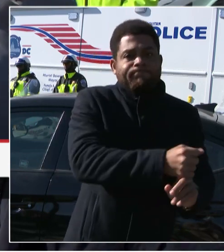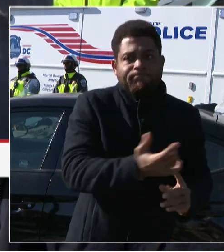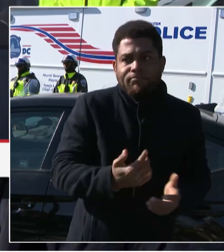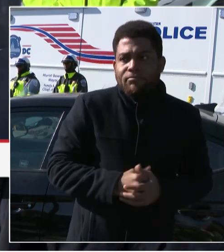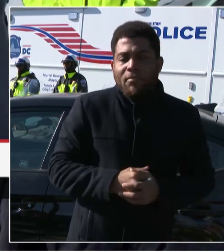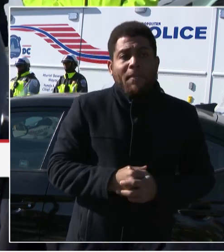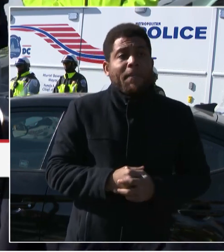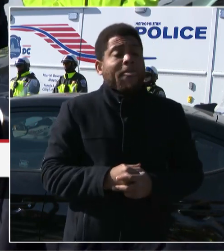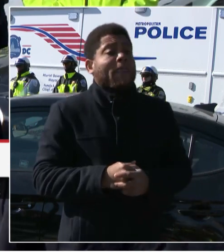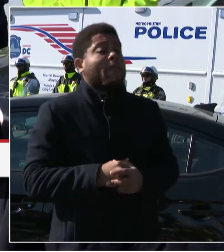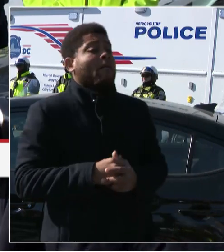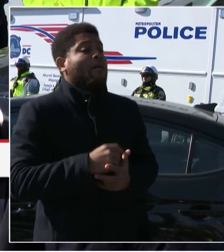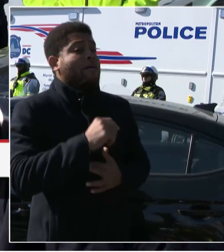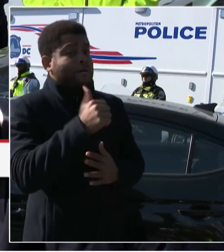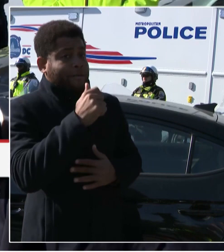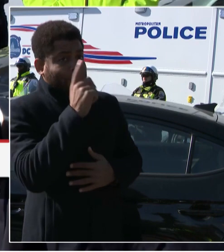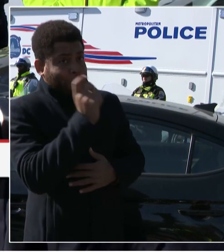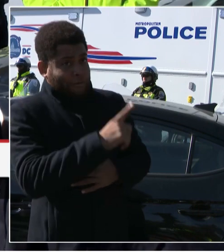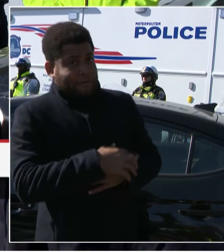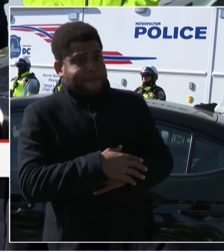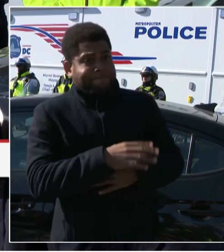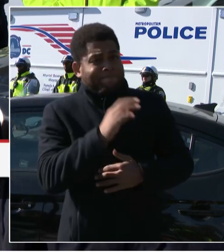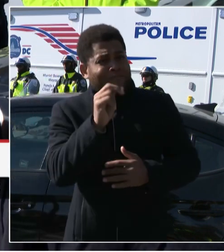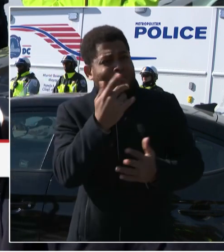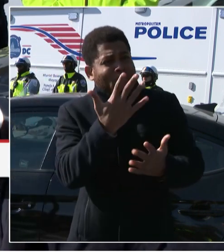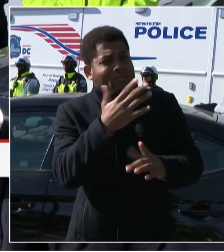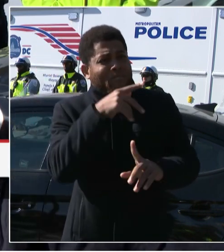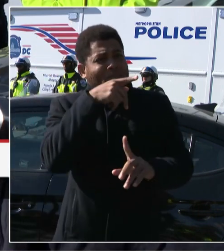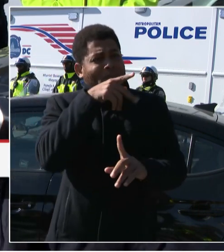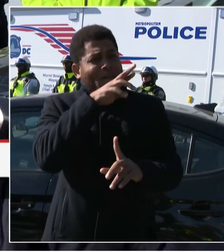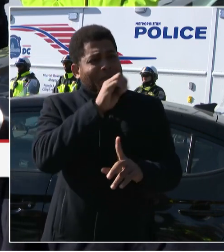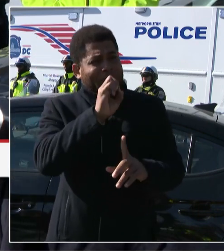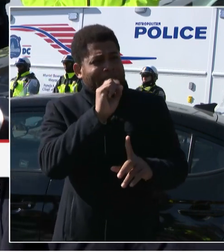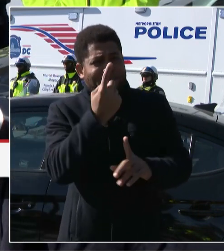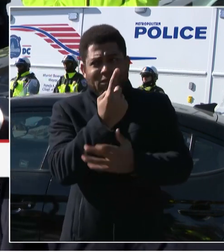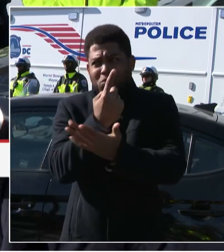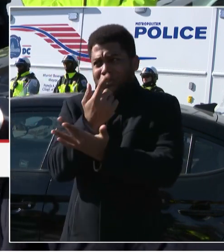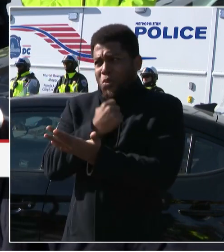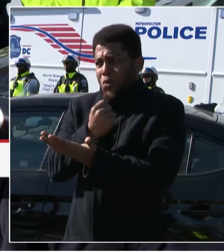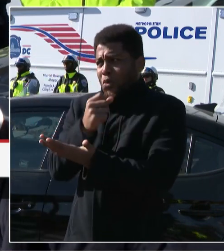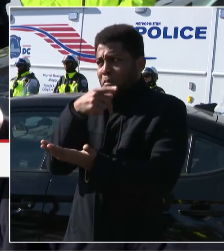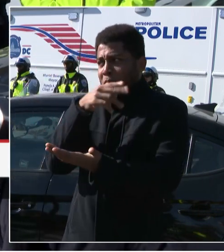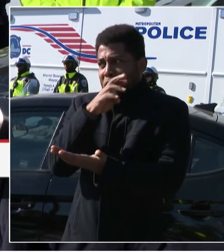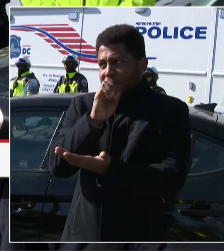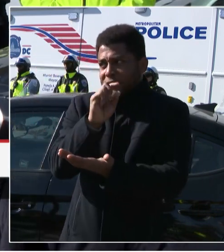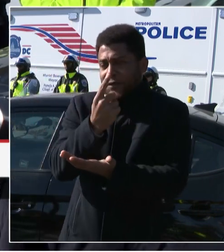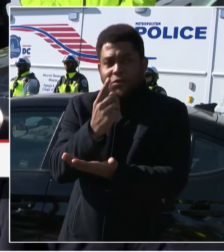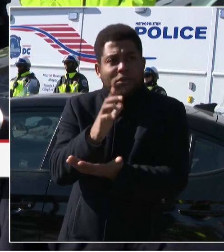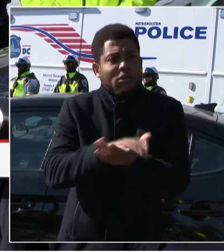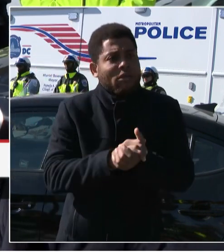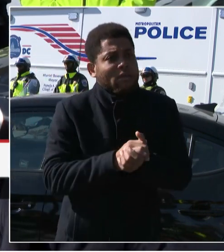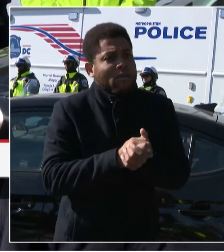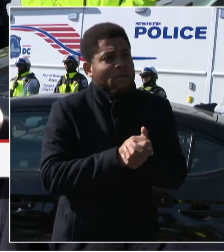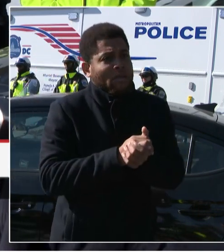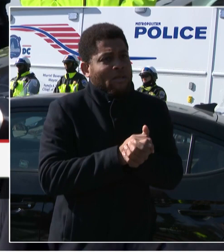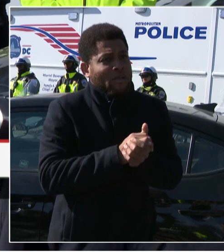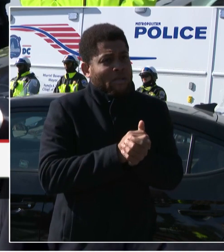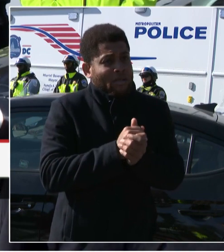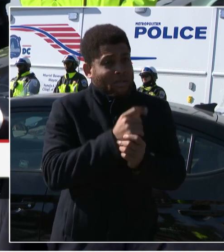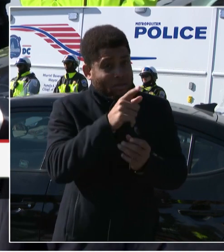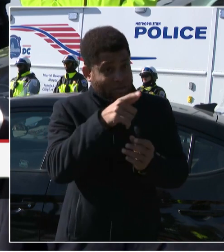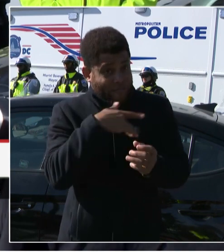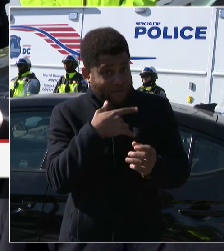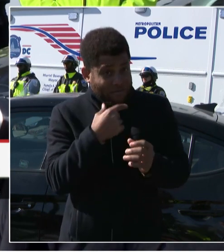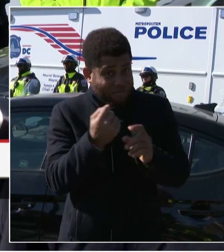1 second, ma'am. I'll do the press questions first. Yes. Any other questions? Yes. I have a few off-topic questions. Is that okay now?